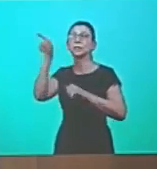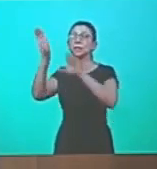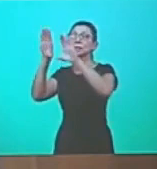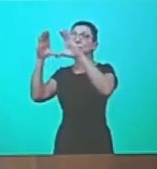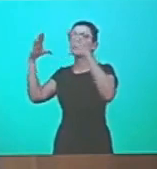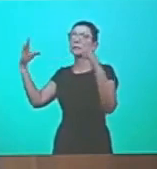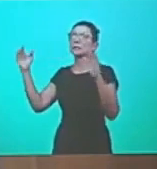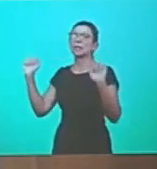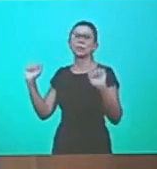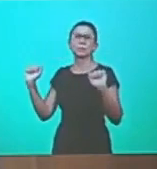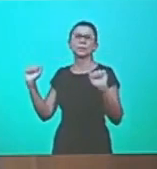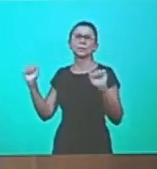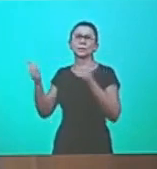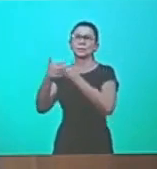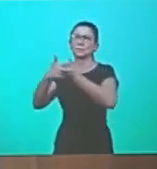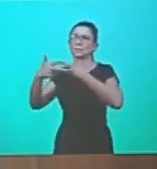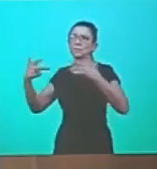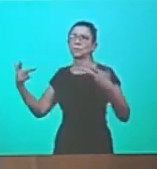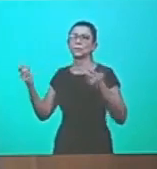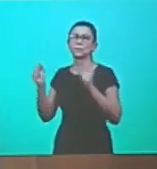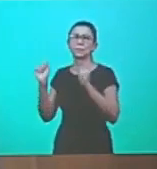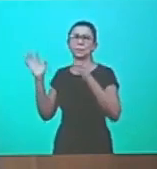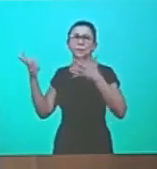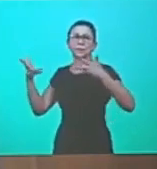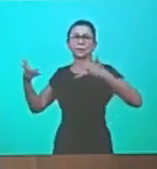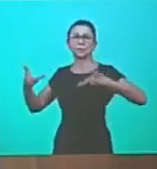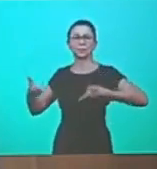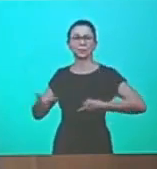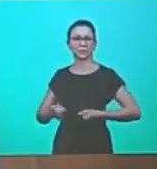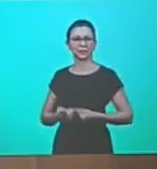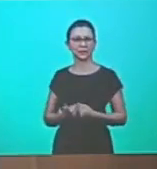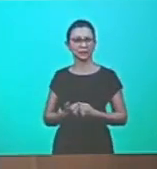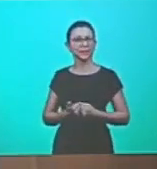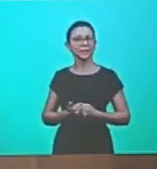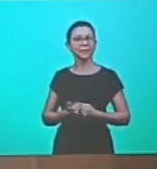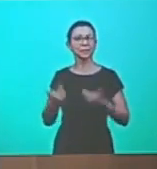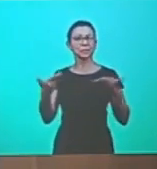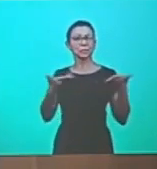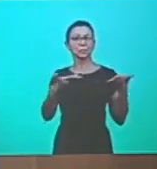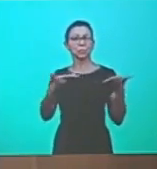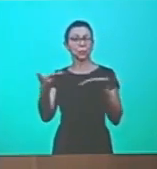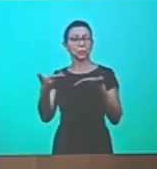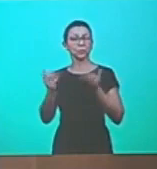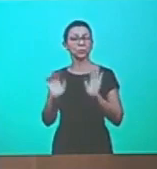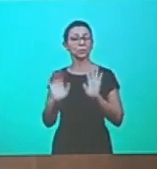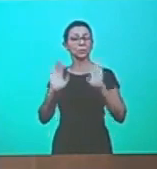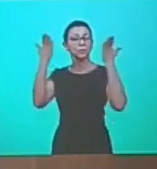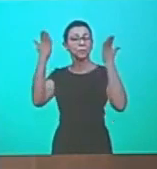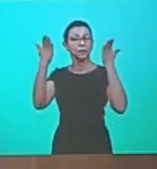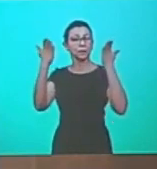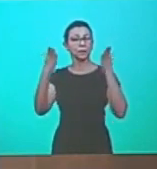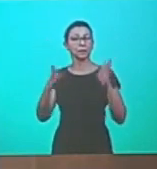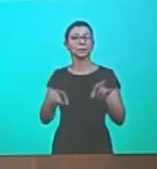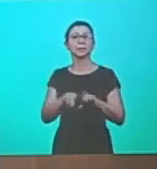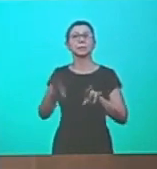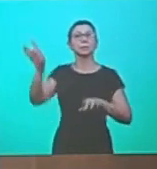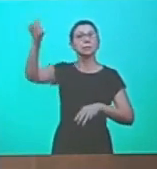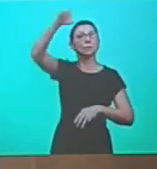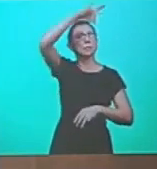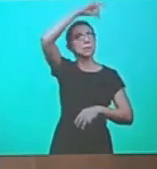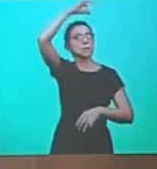he spoke of the grandest things and of the wonderful party that he would